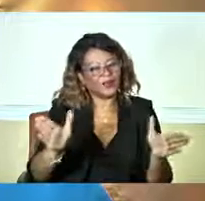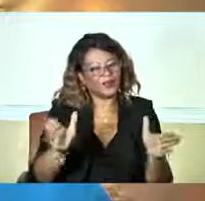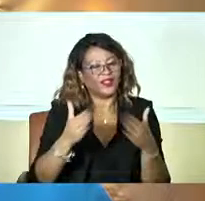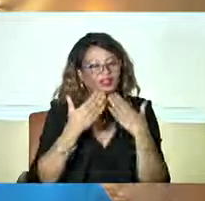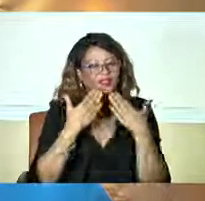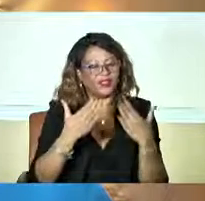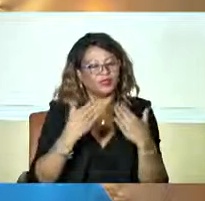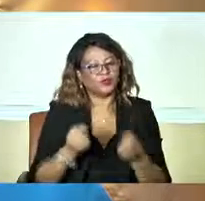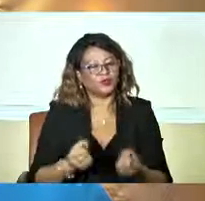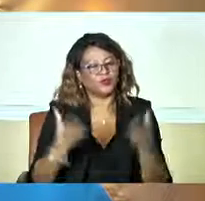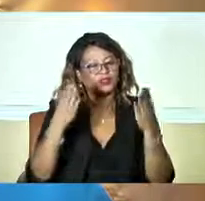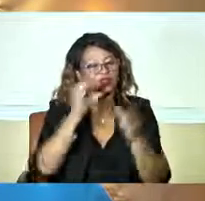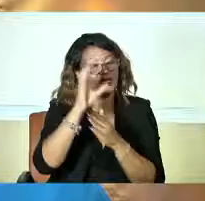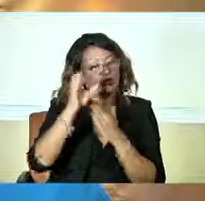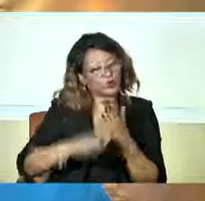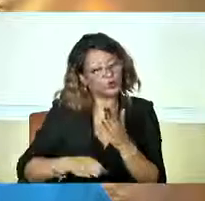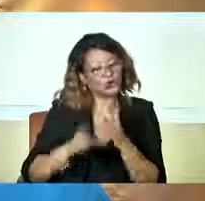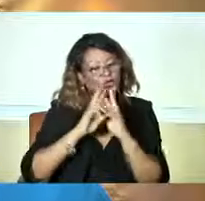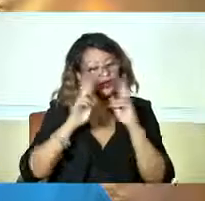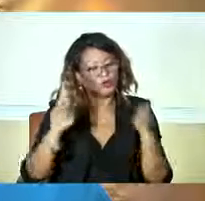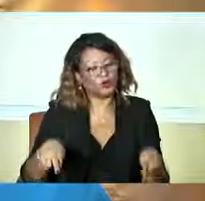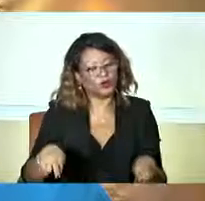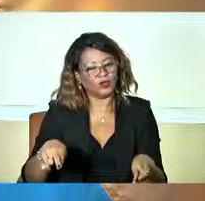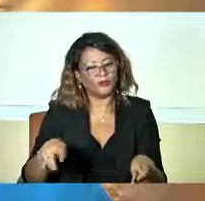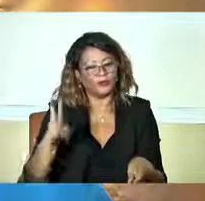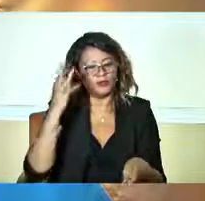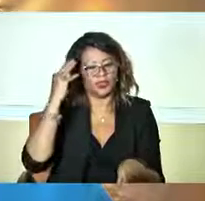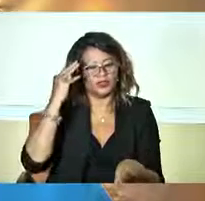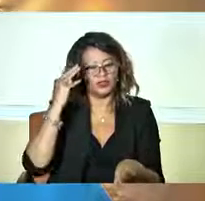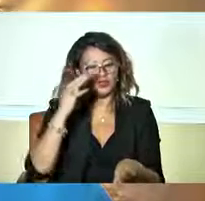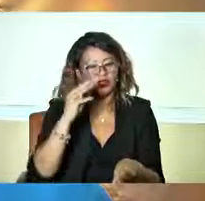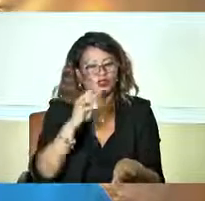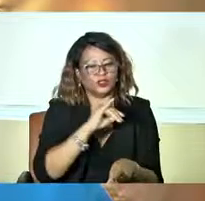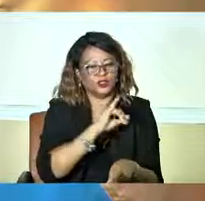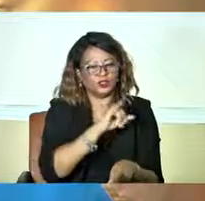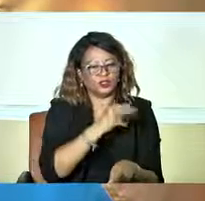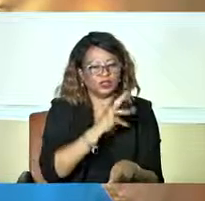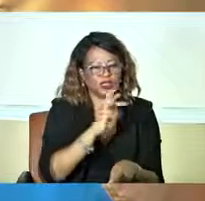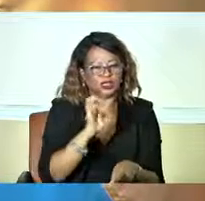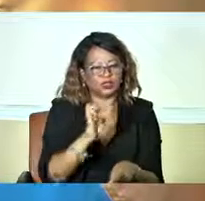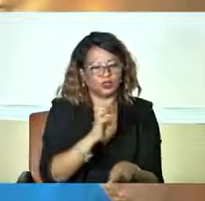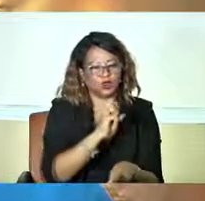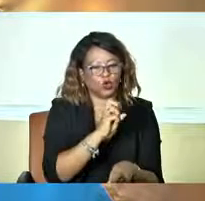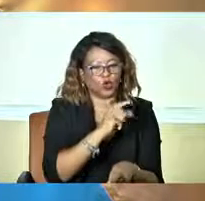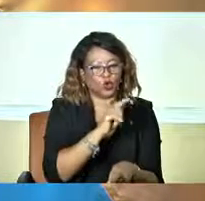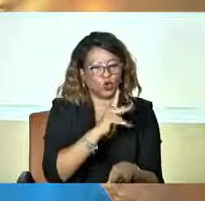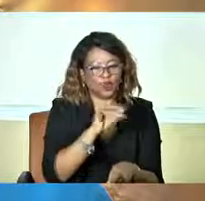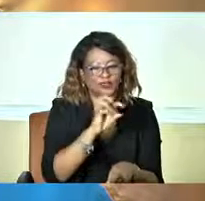much, and that concludes the report of Minister James Kwesi Thompson.